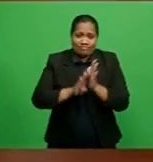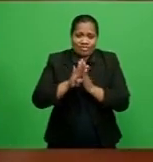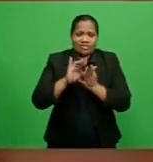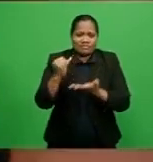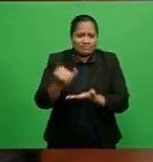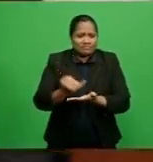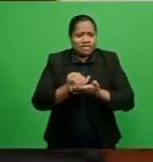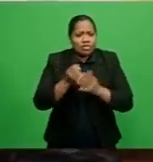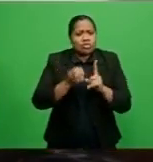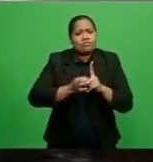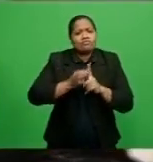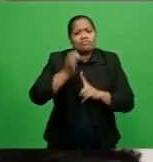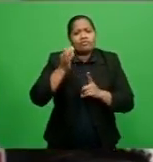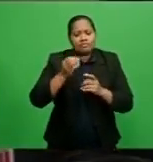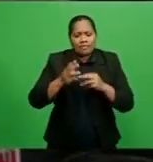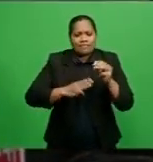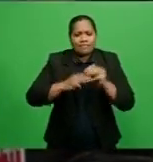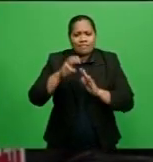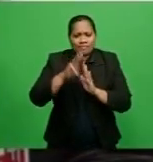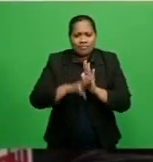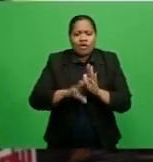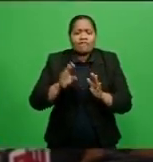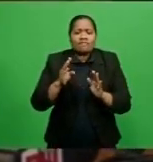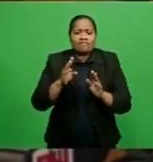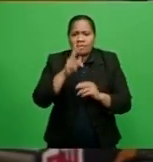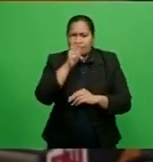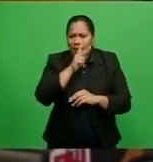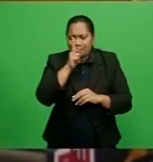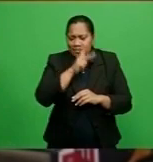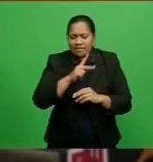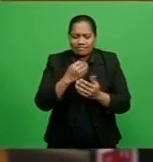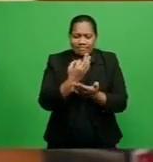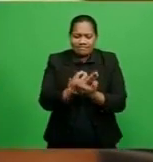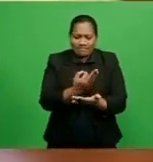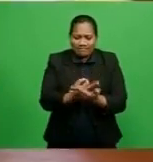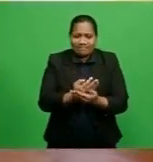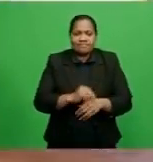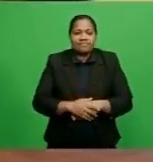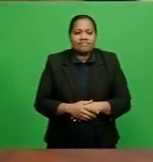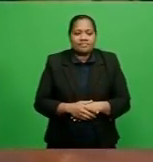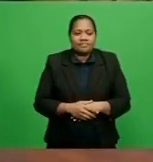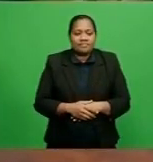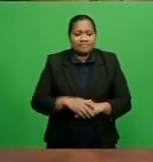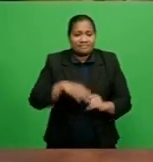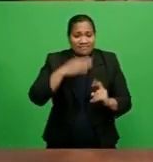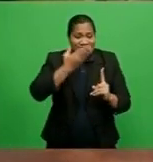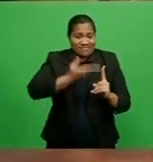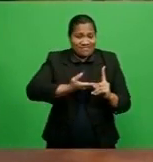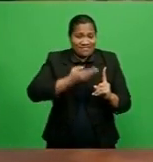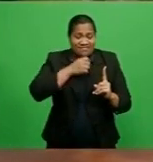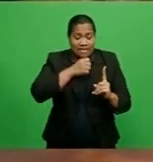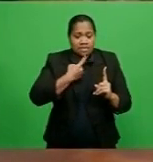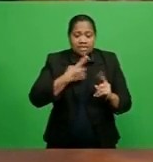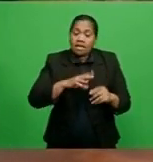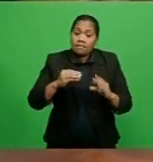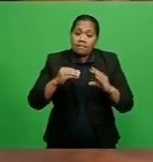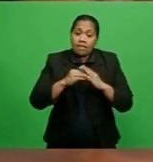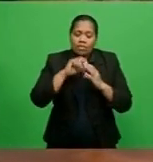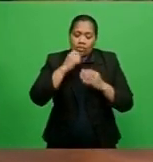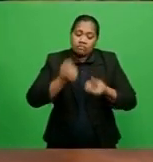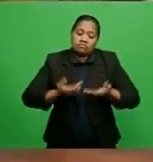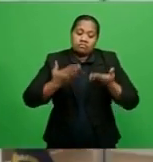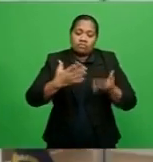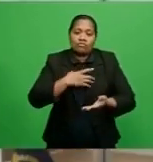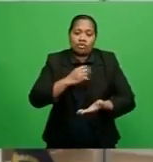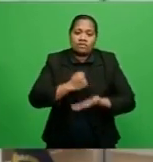public finances. ADB's South Pacific Sub-Regional Director Masayuki Tachiri says the bank will provide further support to